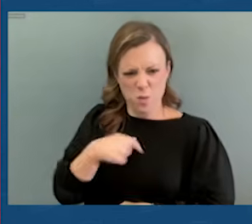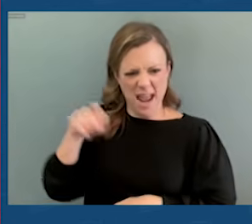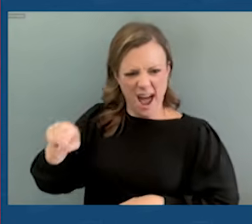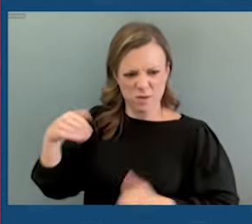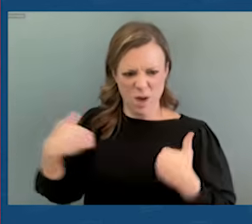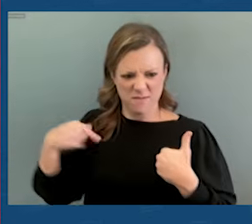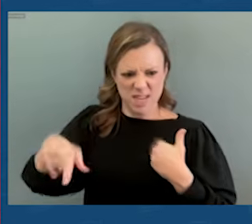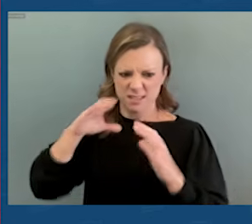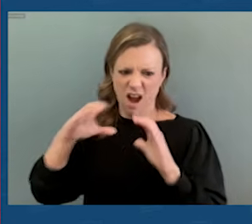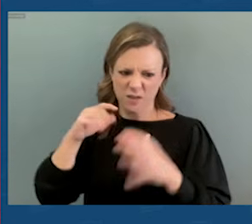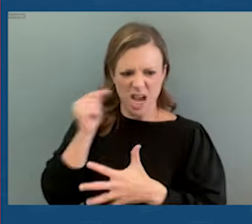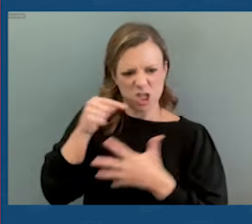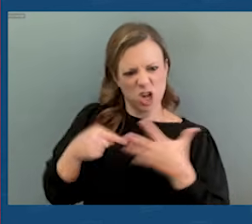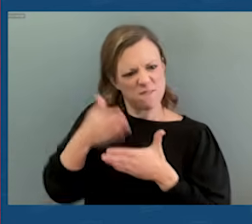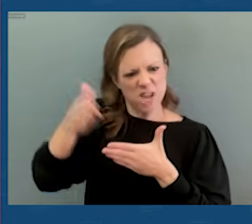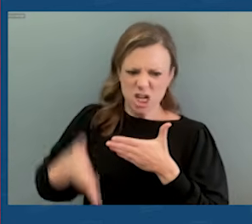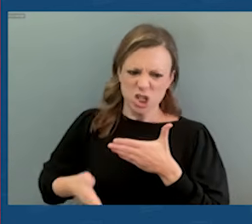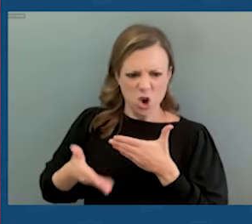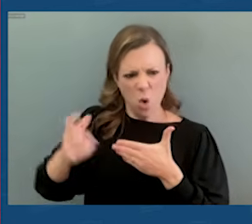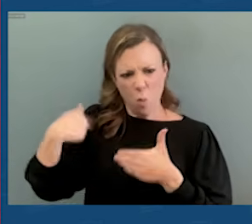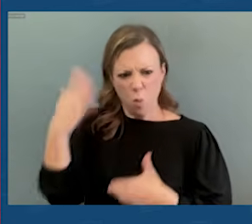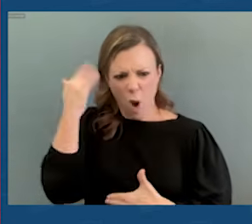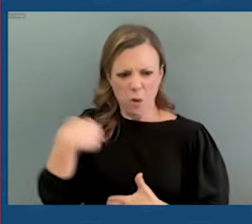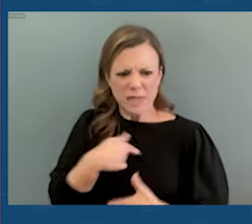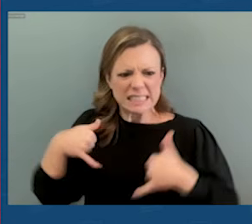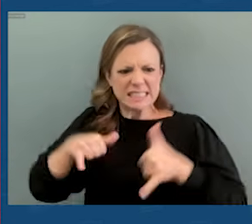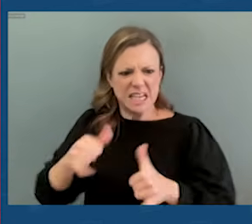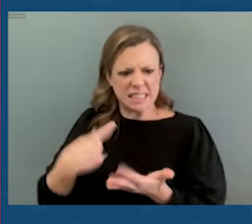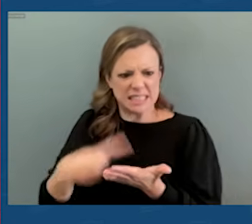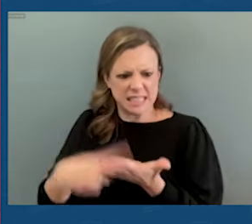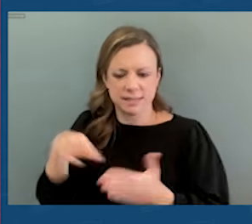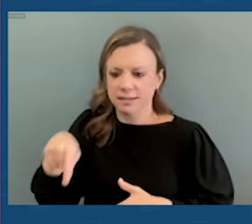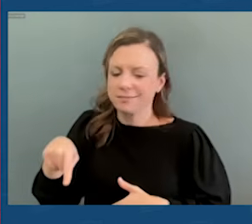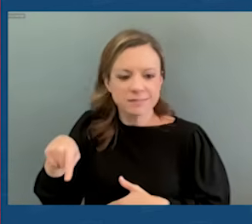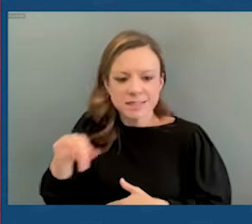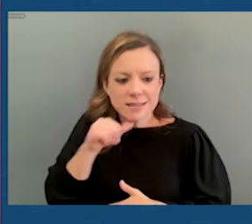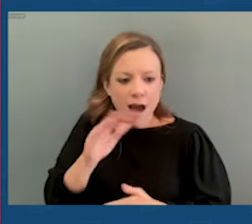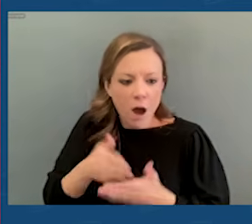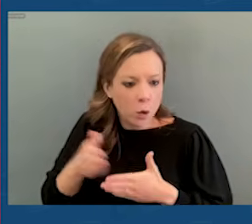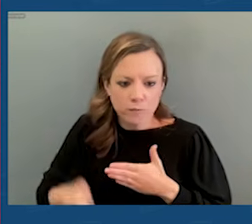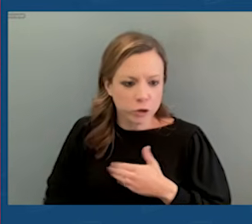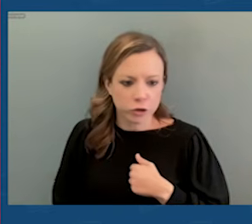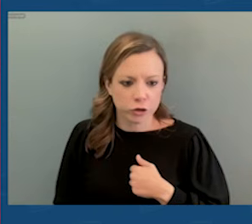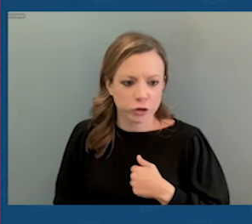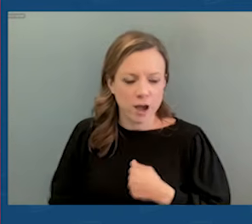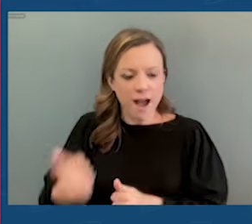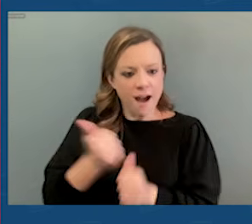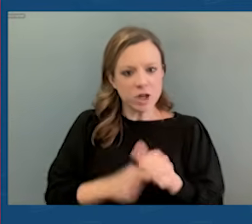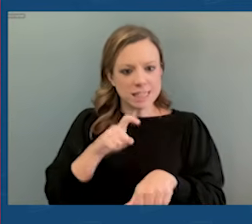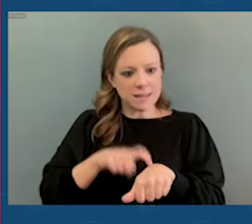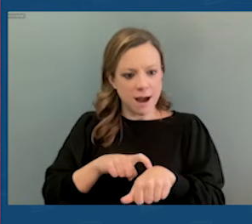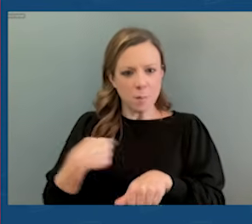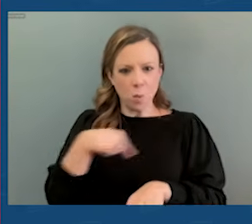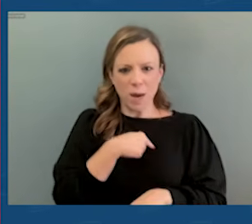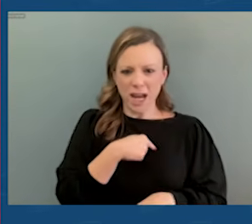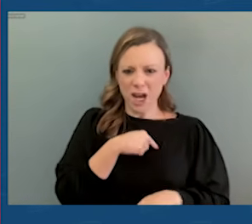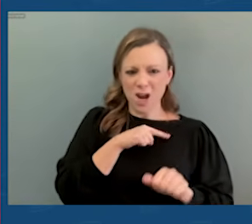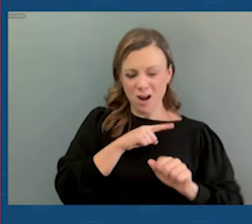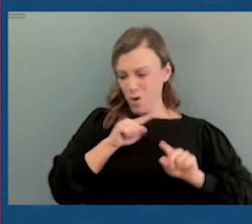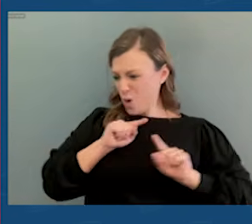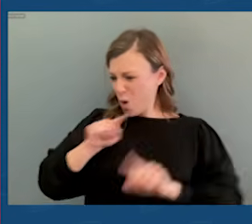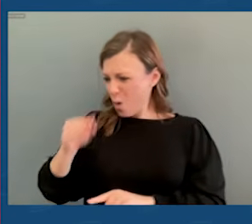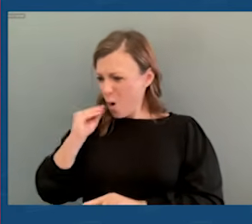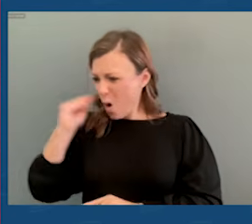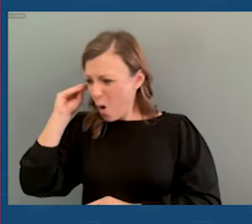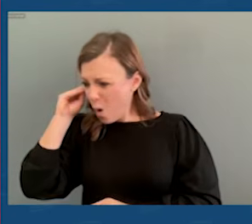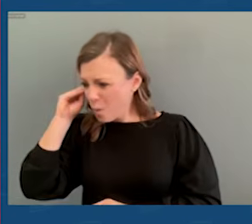conversation? It's over, but it's not over. Every time we go back home and we look in our communities, particularly those of us who represent